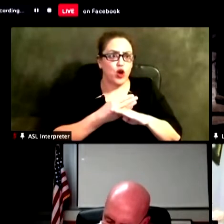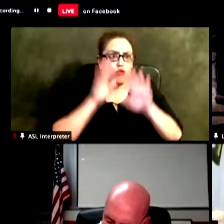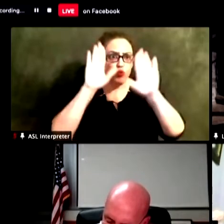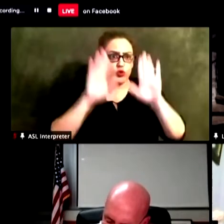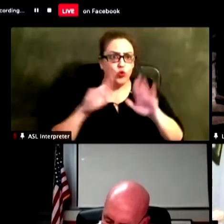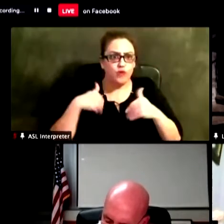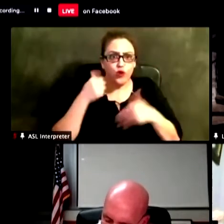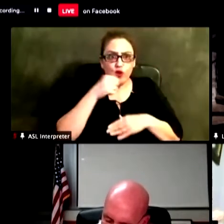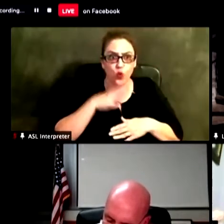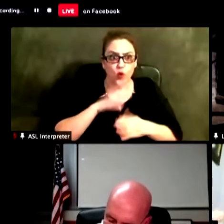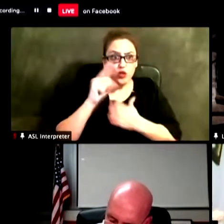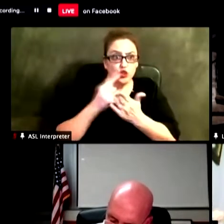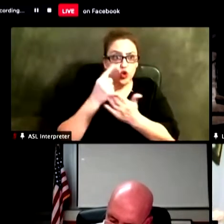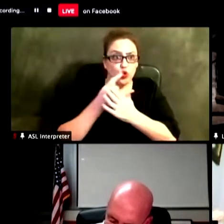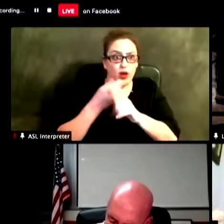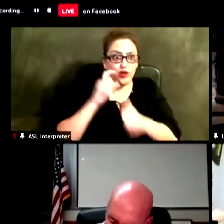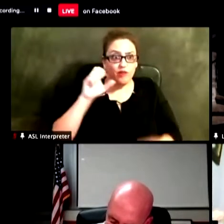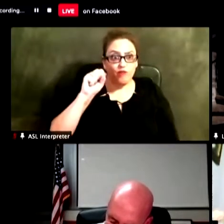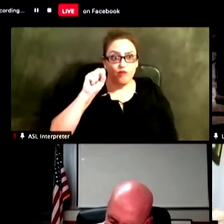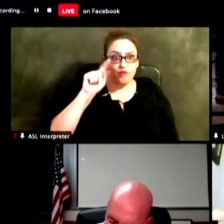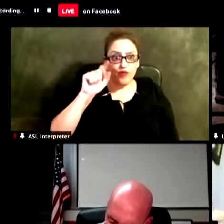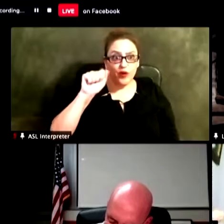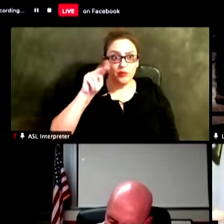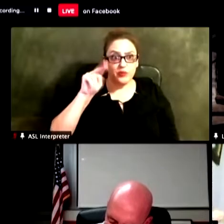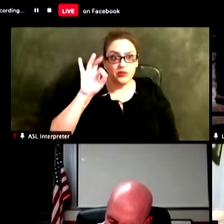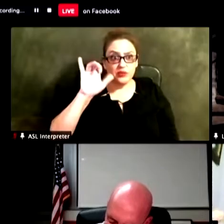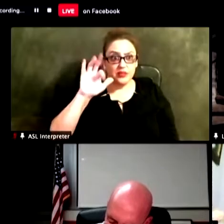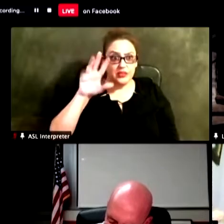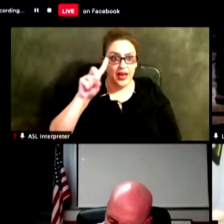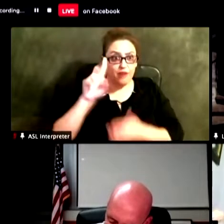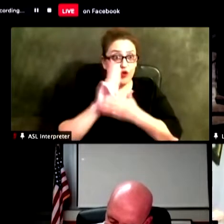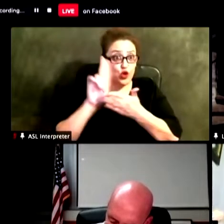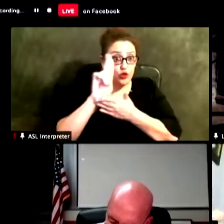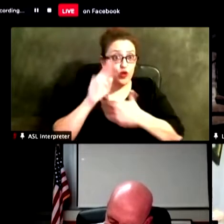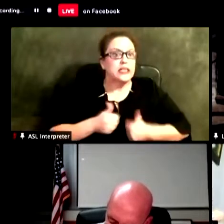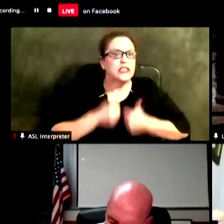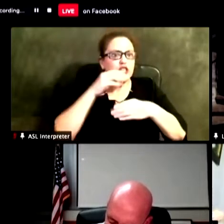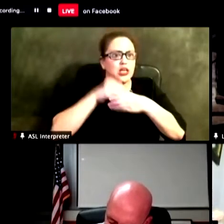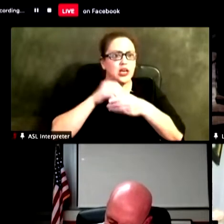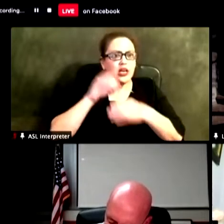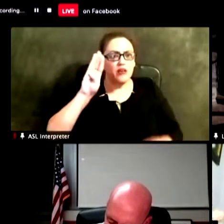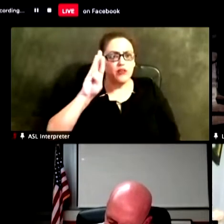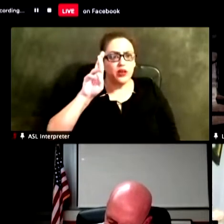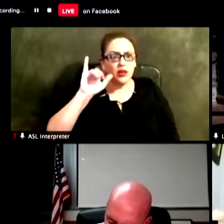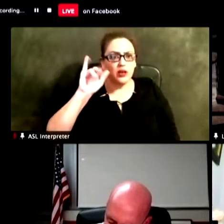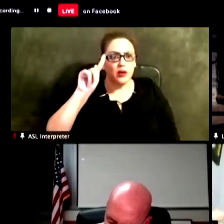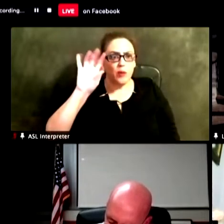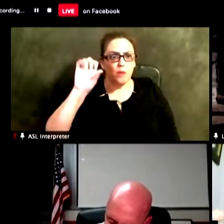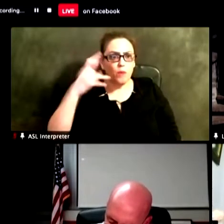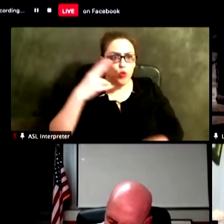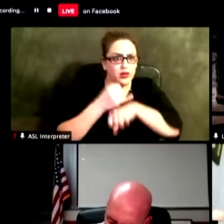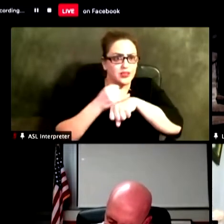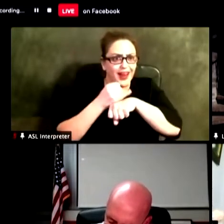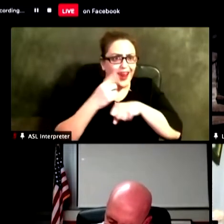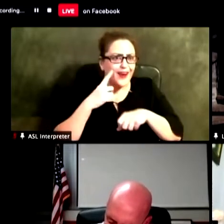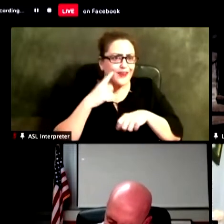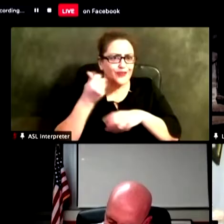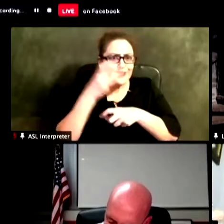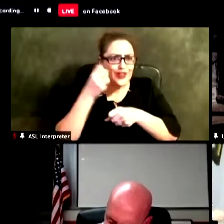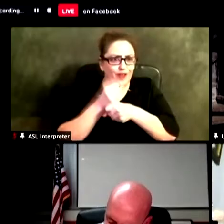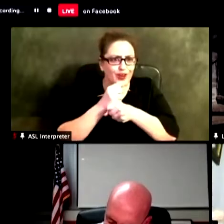Stanford University. She had lived in the British Isles for 12 years and participated as part of a folk singing group there, had a lot